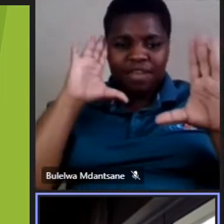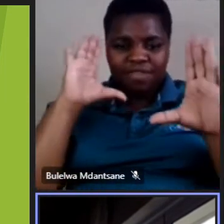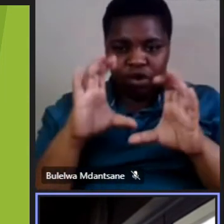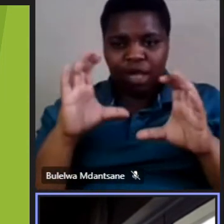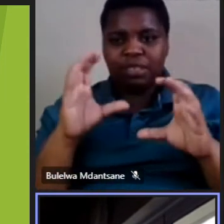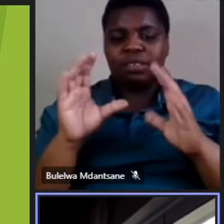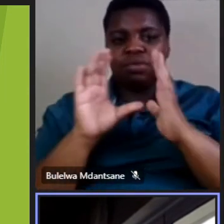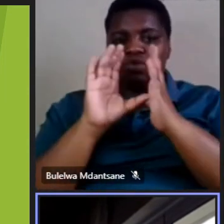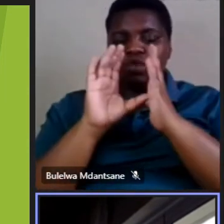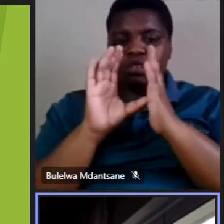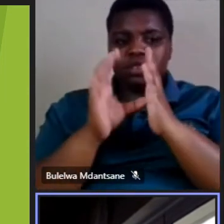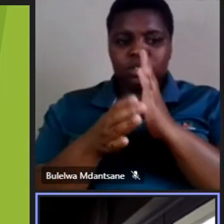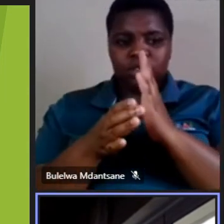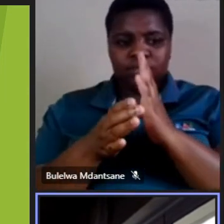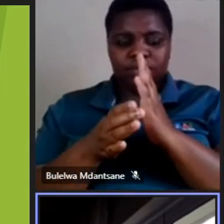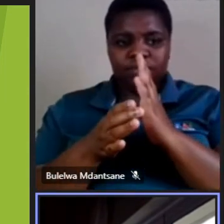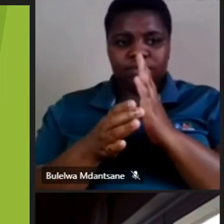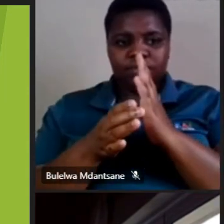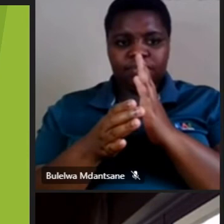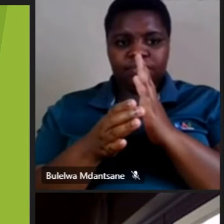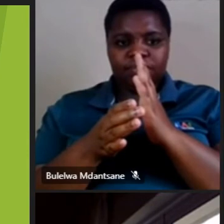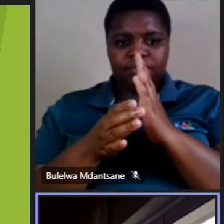disability. Sorry, Joel.